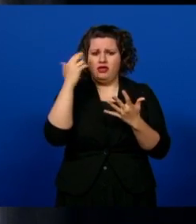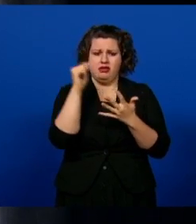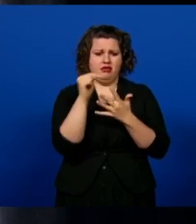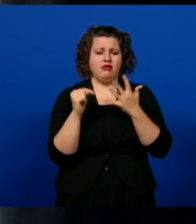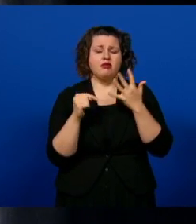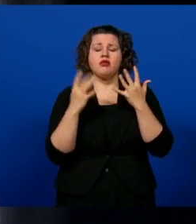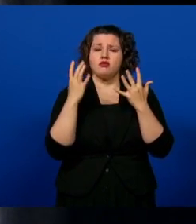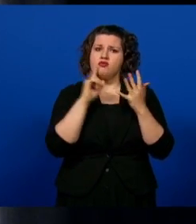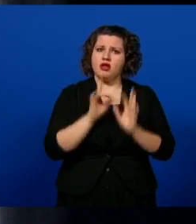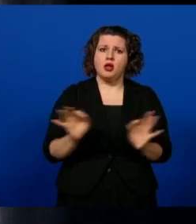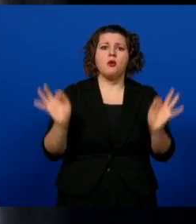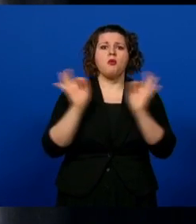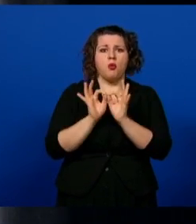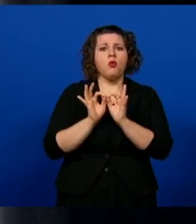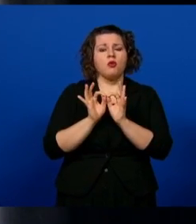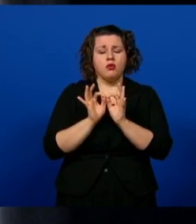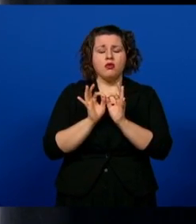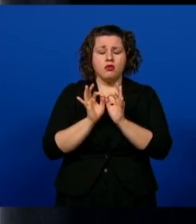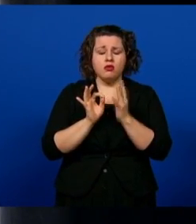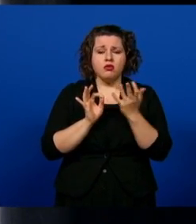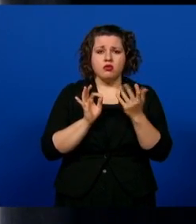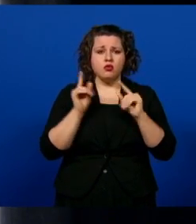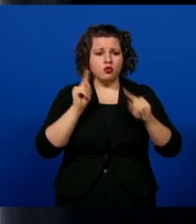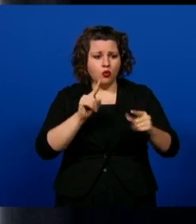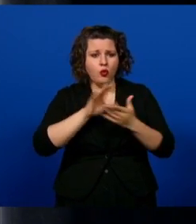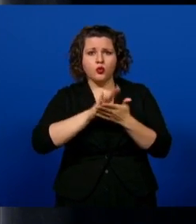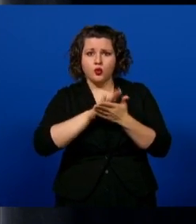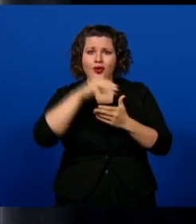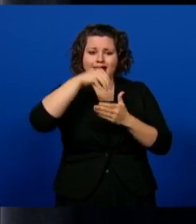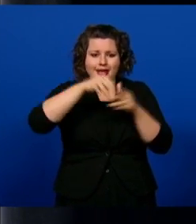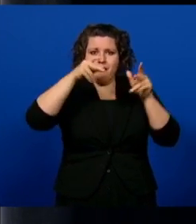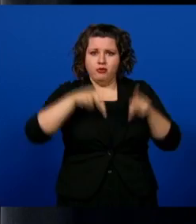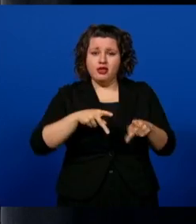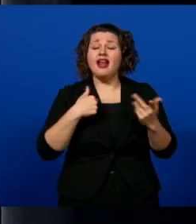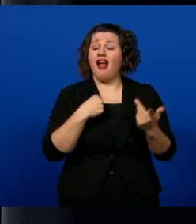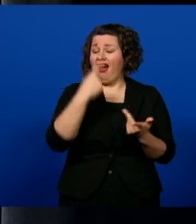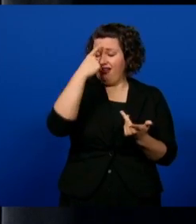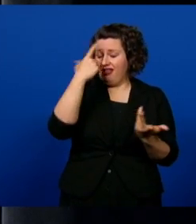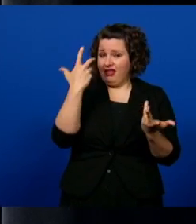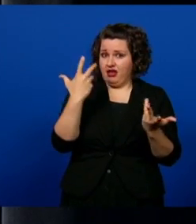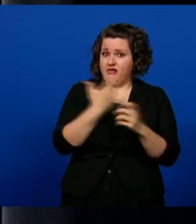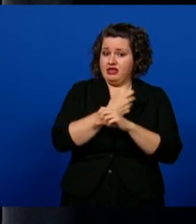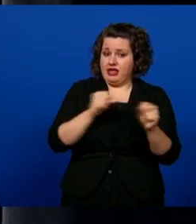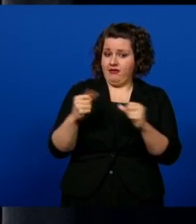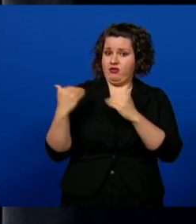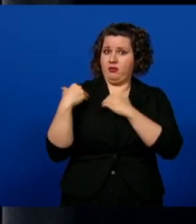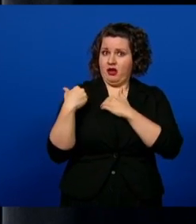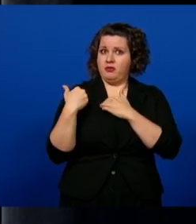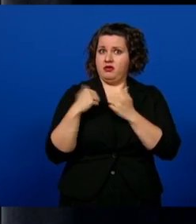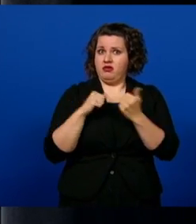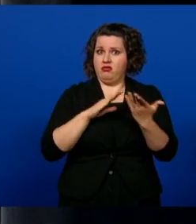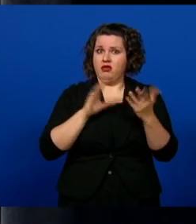it is so important. And I believe that we can do this safely and responsibly. I mean, I